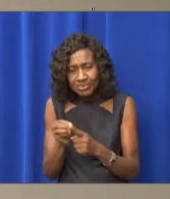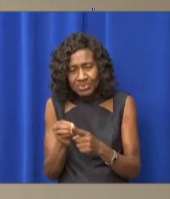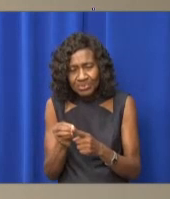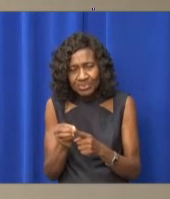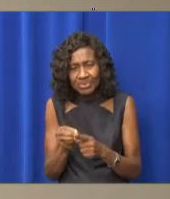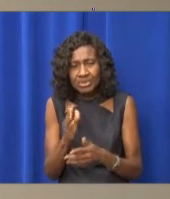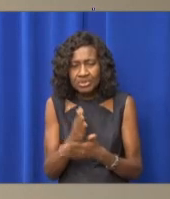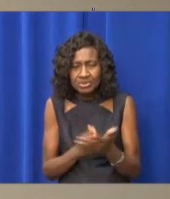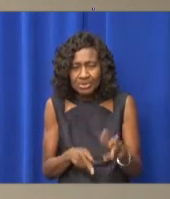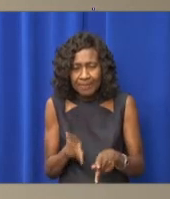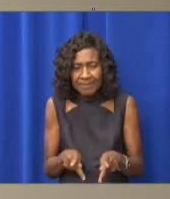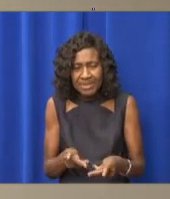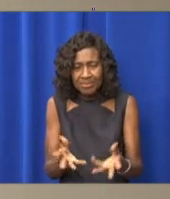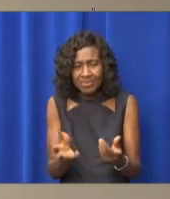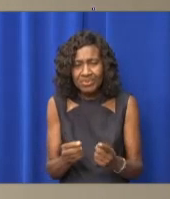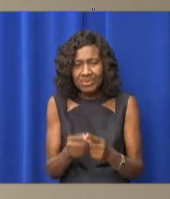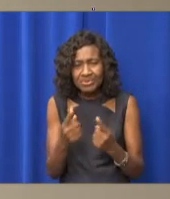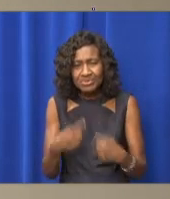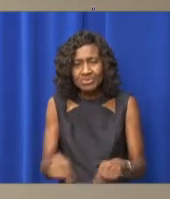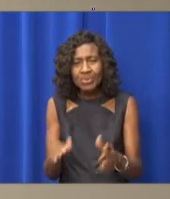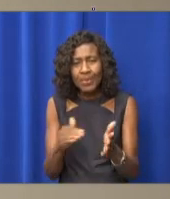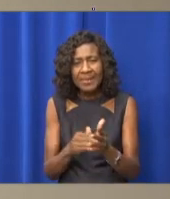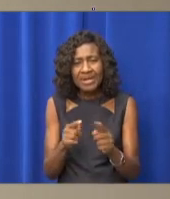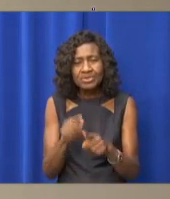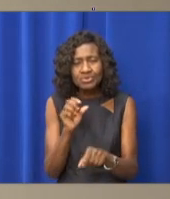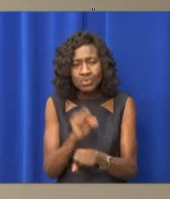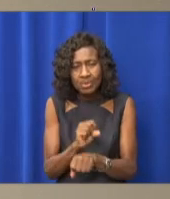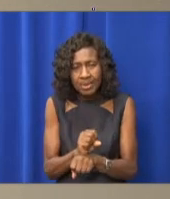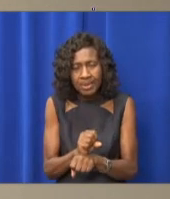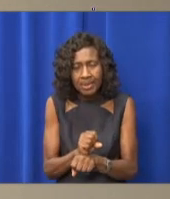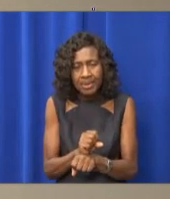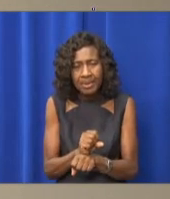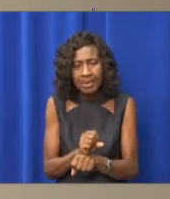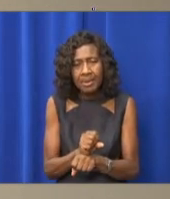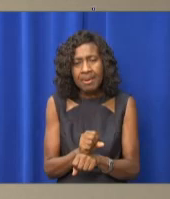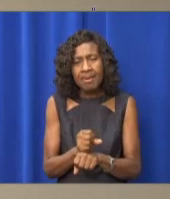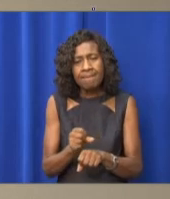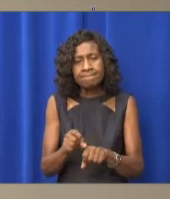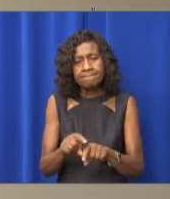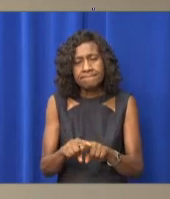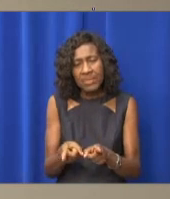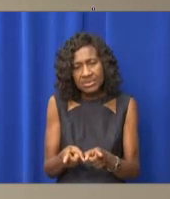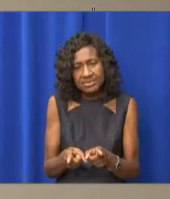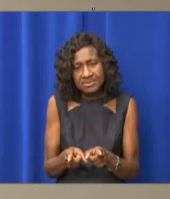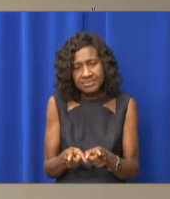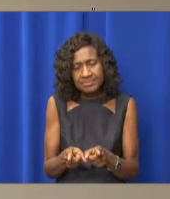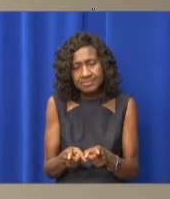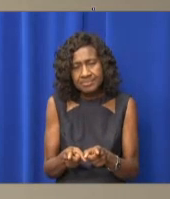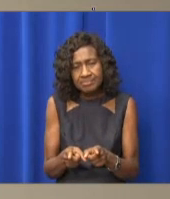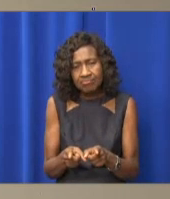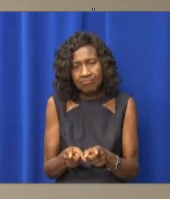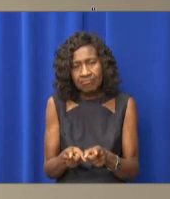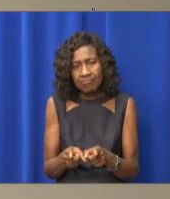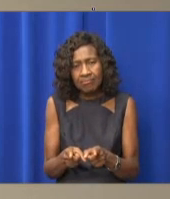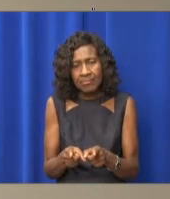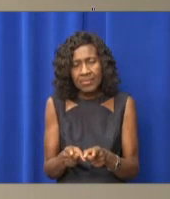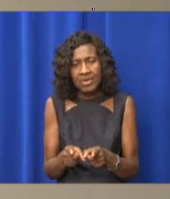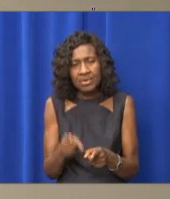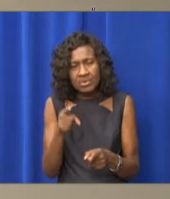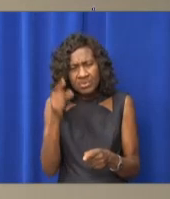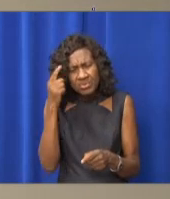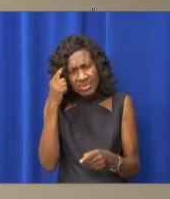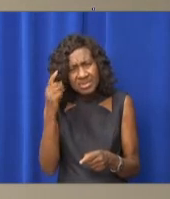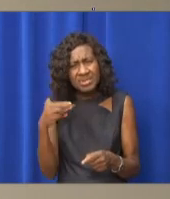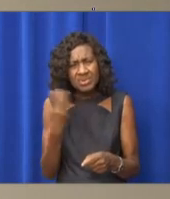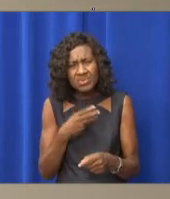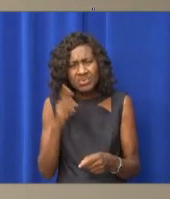work, well, I am. But should we do so without care and consideration?